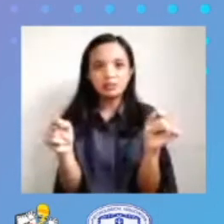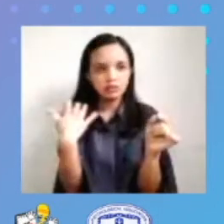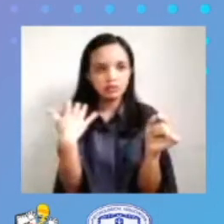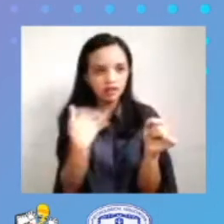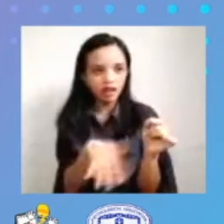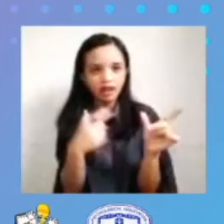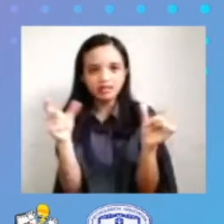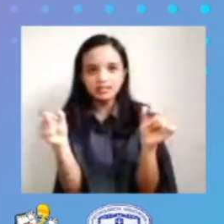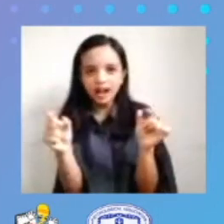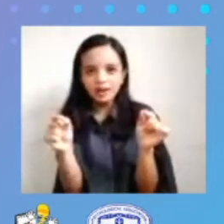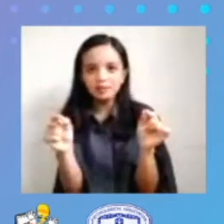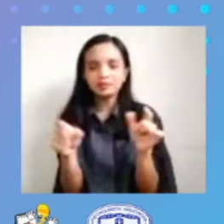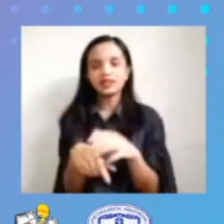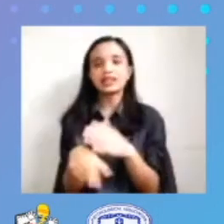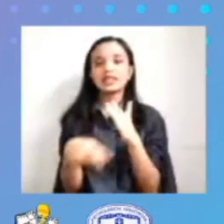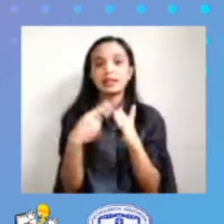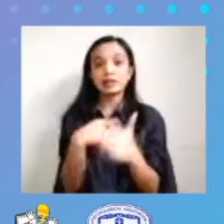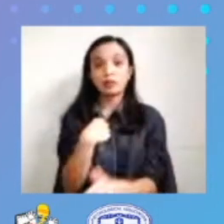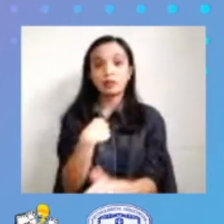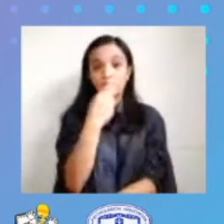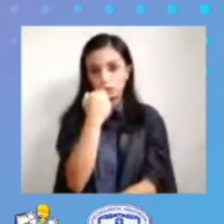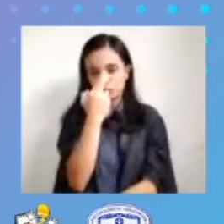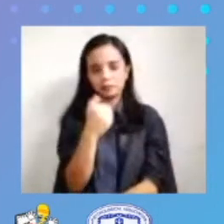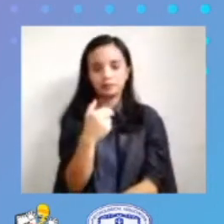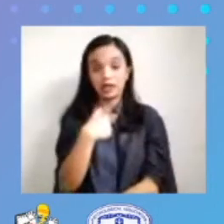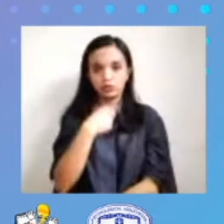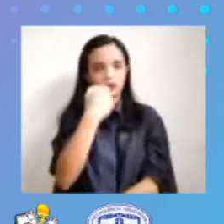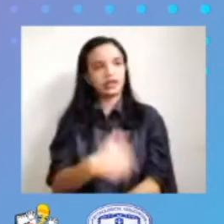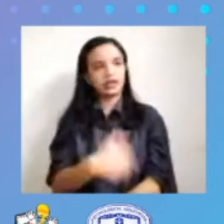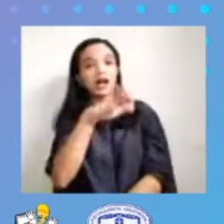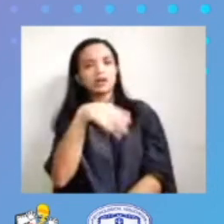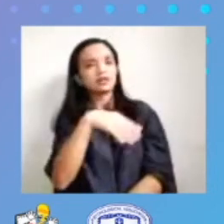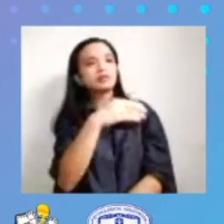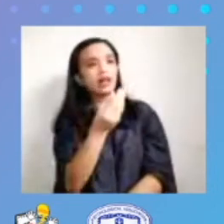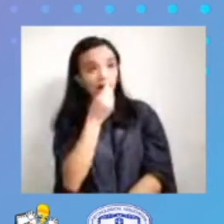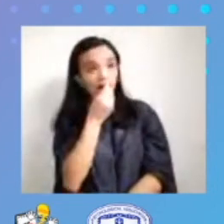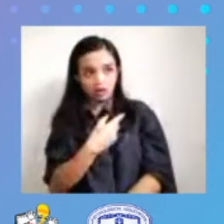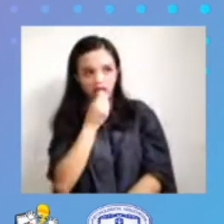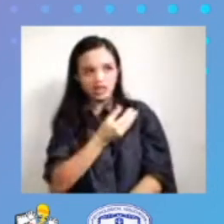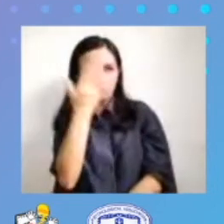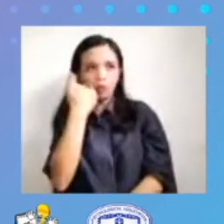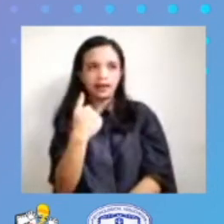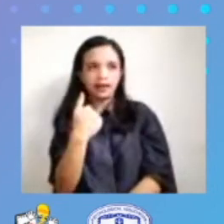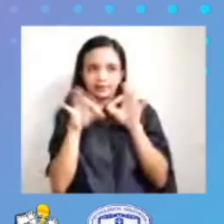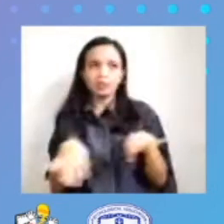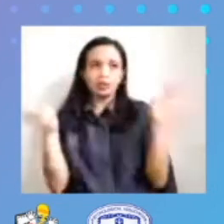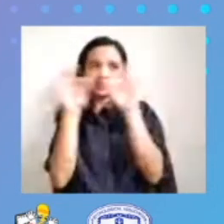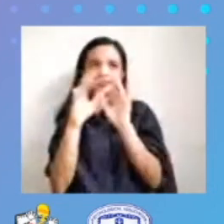of you. Take it step by step. And eventually, you'll realize na nandun ka na sa goal mo. Right? And